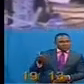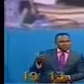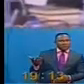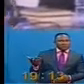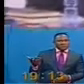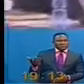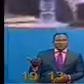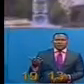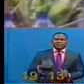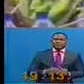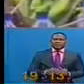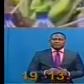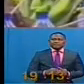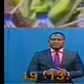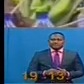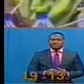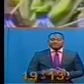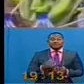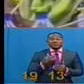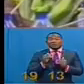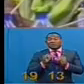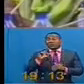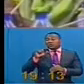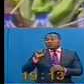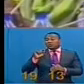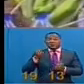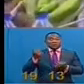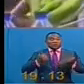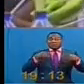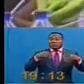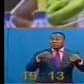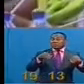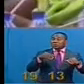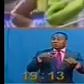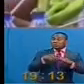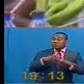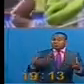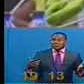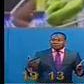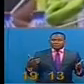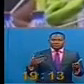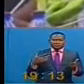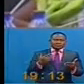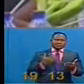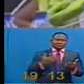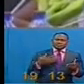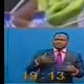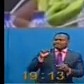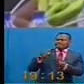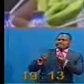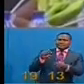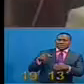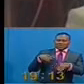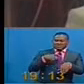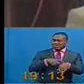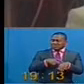been realized from the auctioning of some over 20 vehicles. Questions raised by members of the committee included time